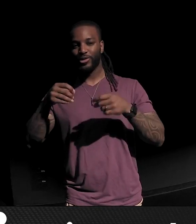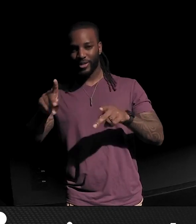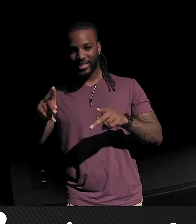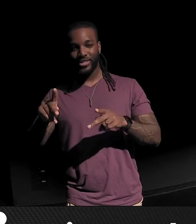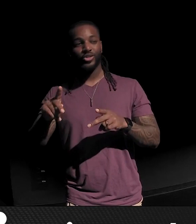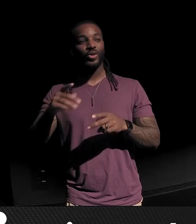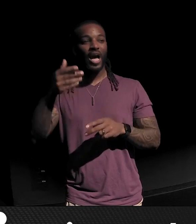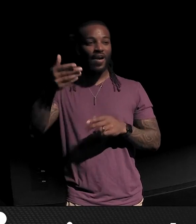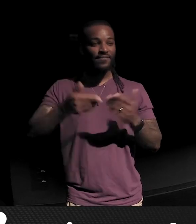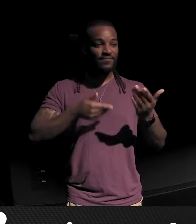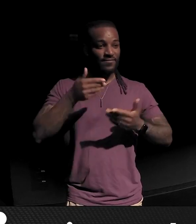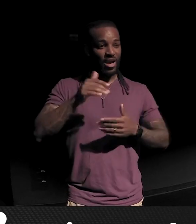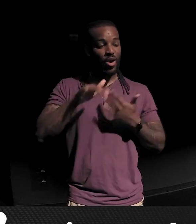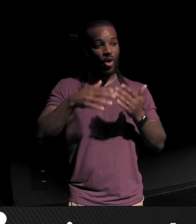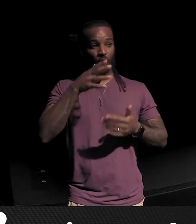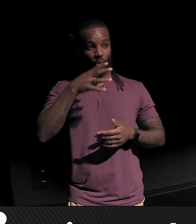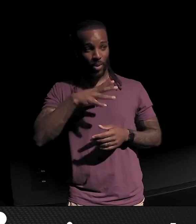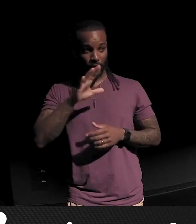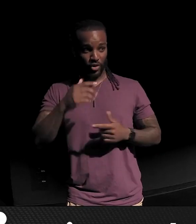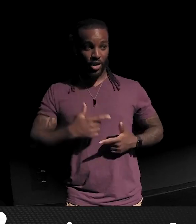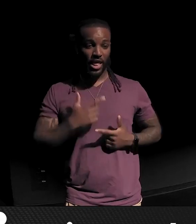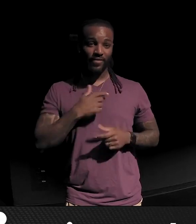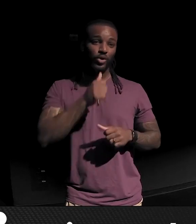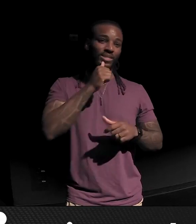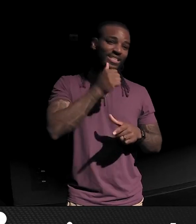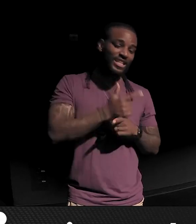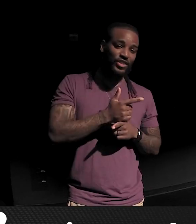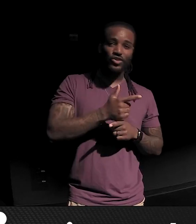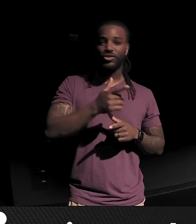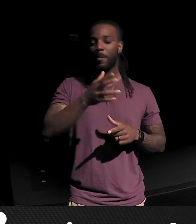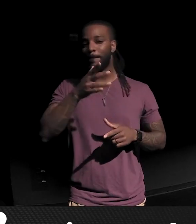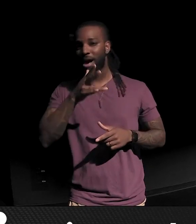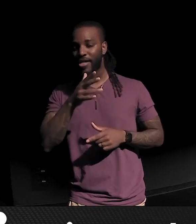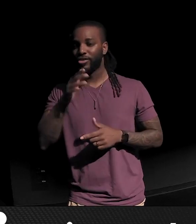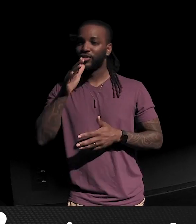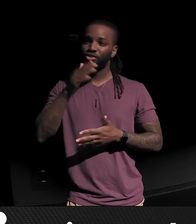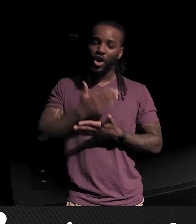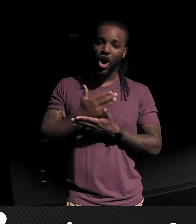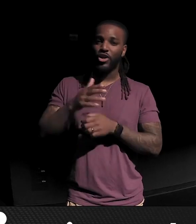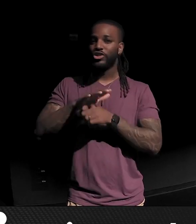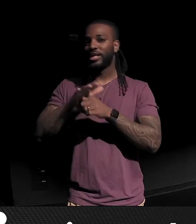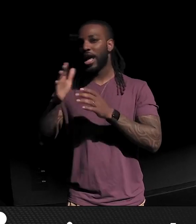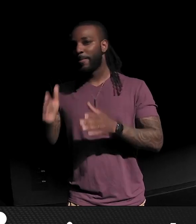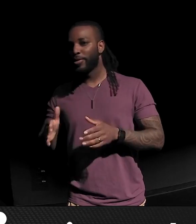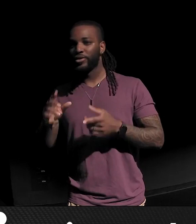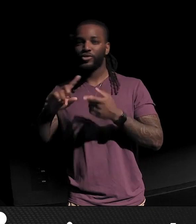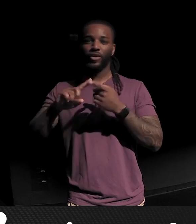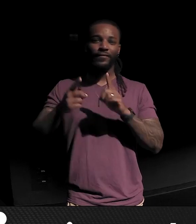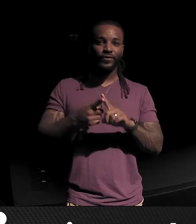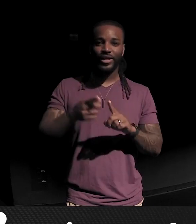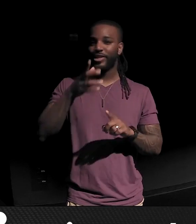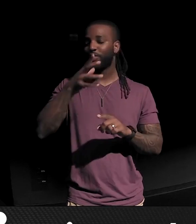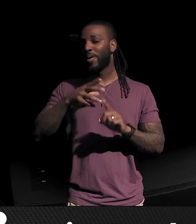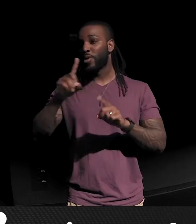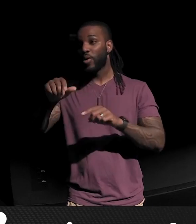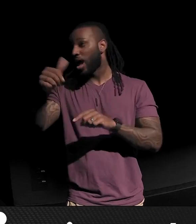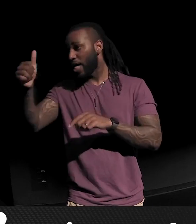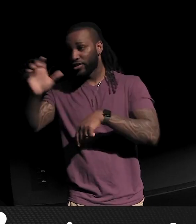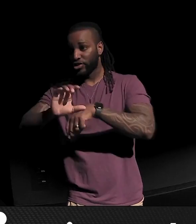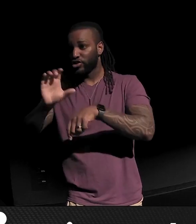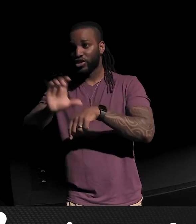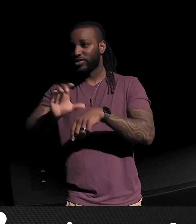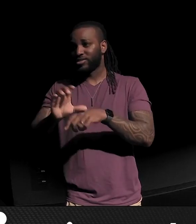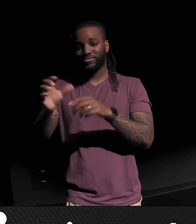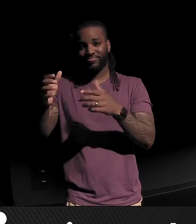the women in your life. So sisters, mothers, daughters, your neighbors, your friends, women who go to other churches, it's so good